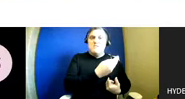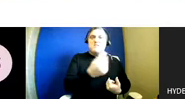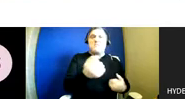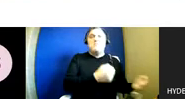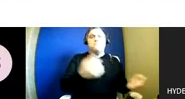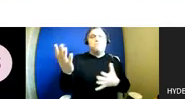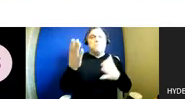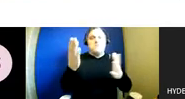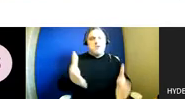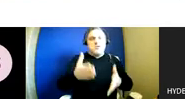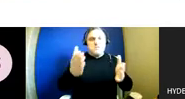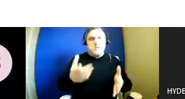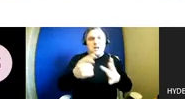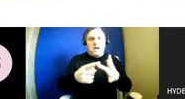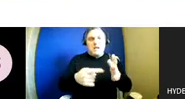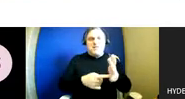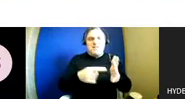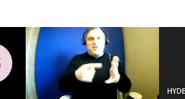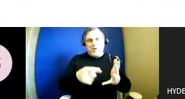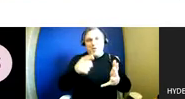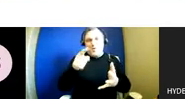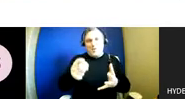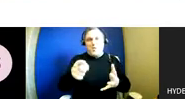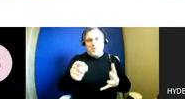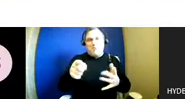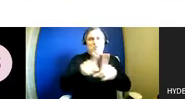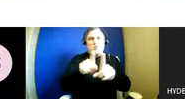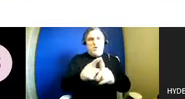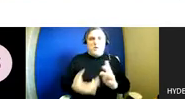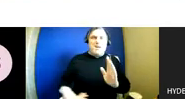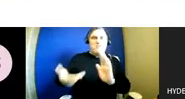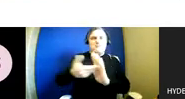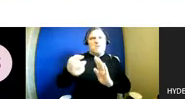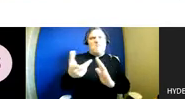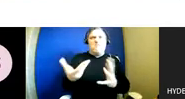to hospital, to ITU, have the effects of that